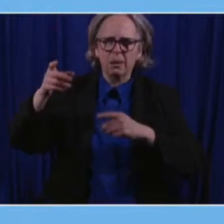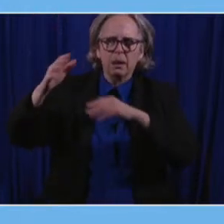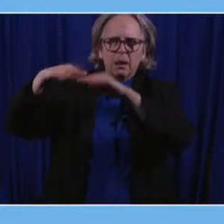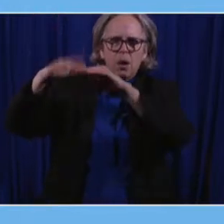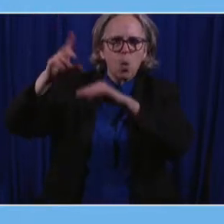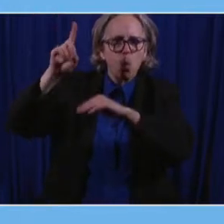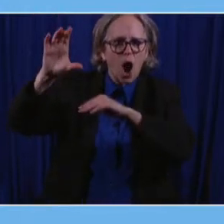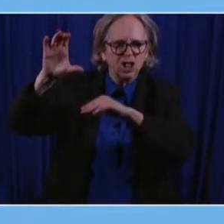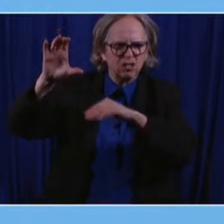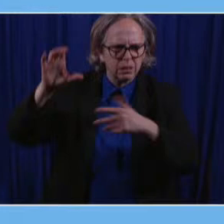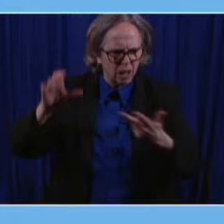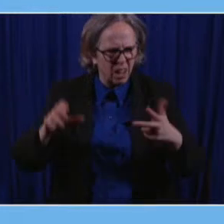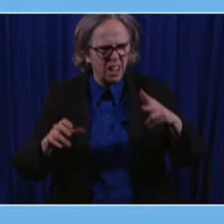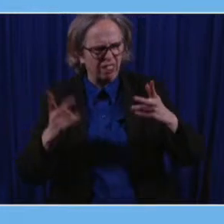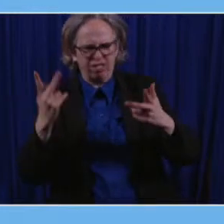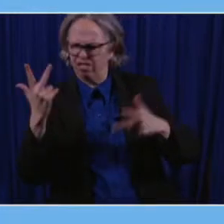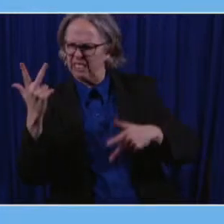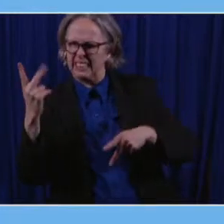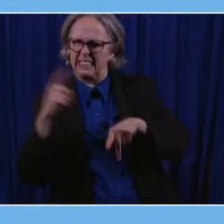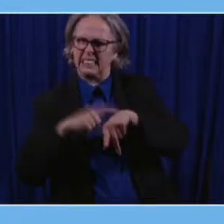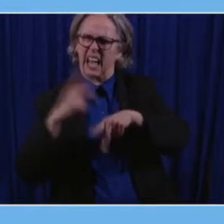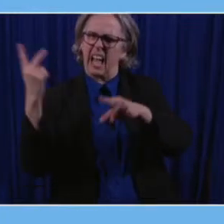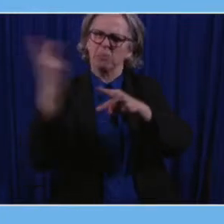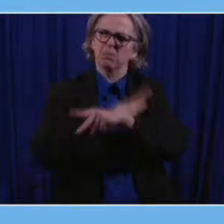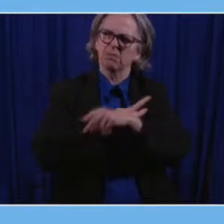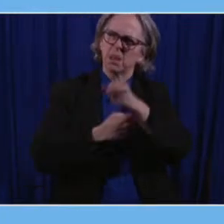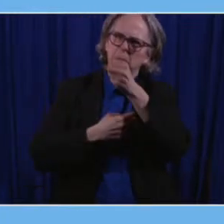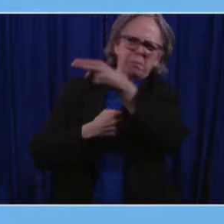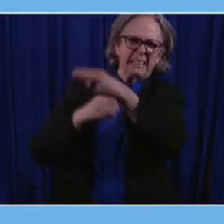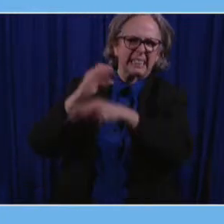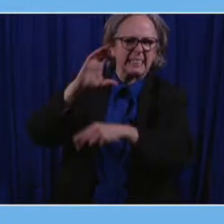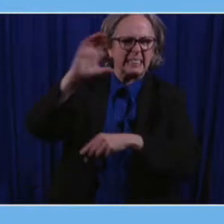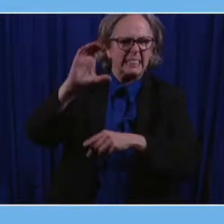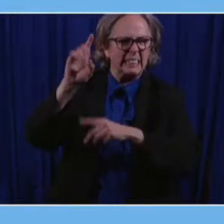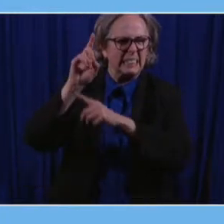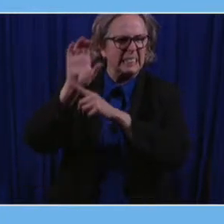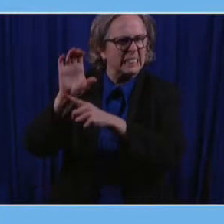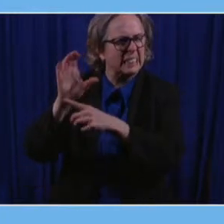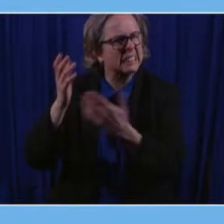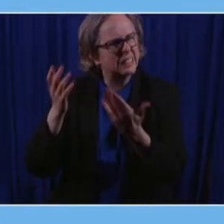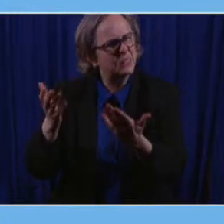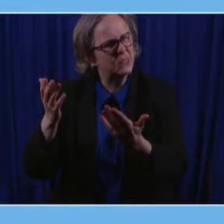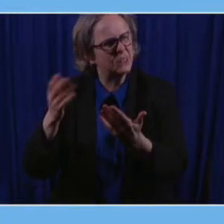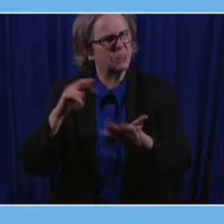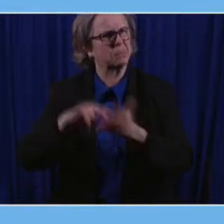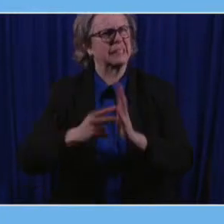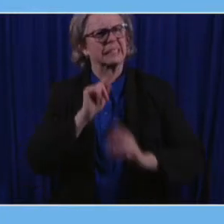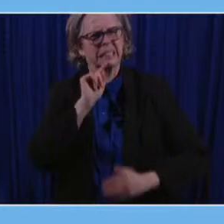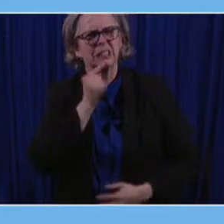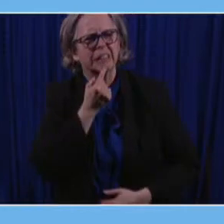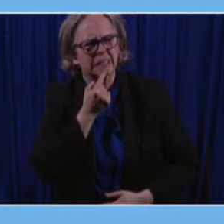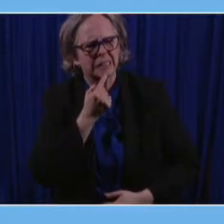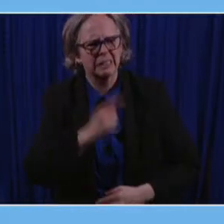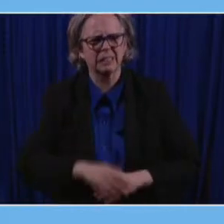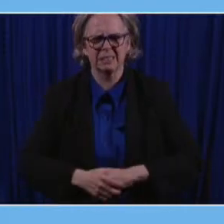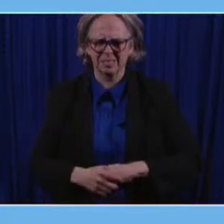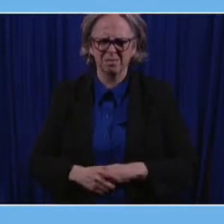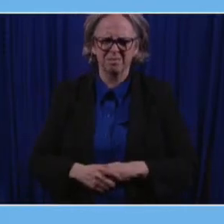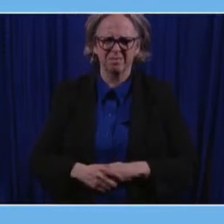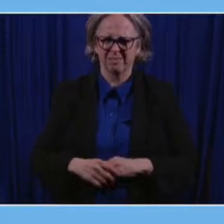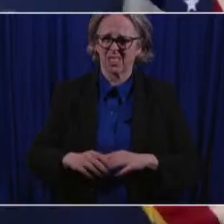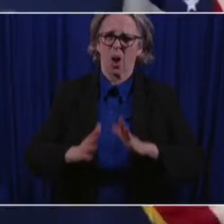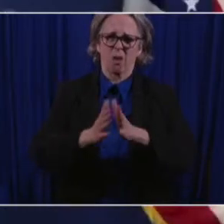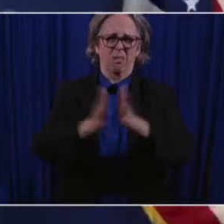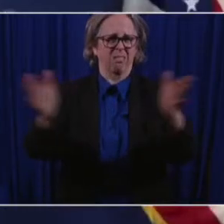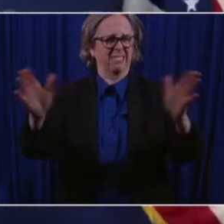high incidence. So we've got the situation in Lucas County, as we have, frankly, across the state, where we're vaccinating more